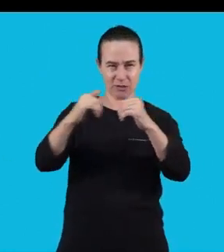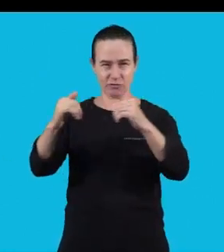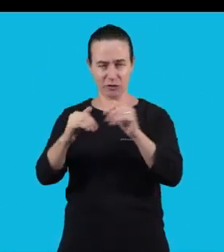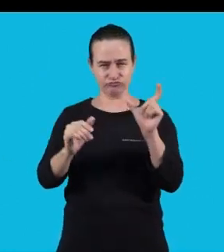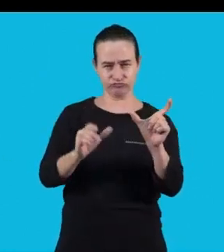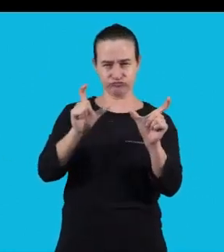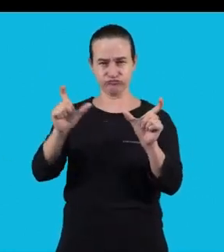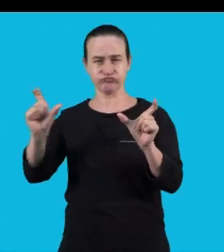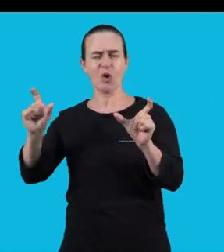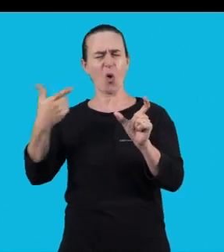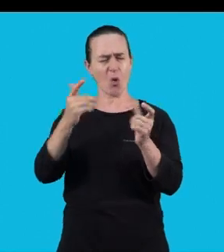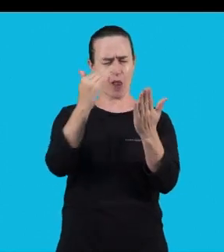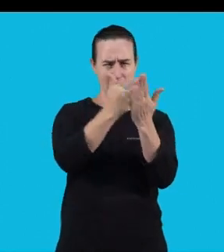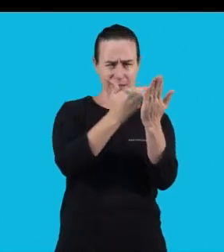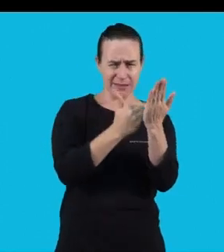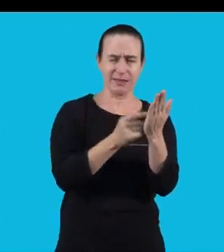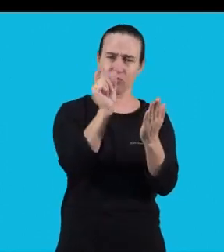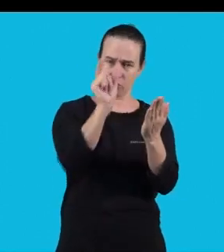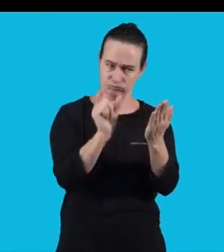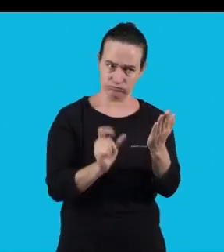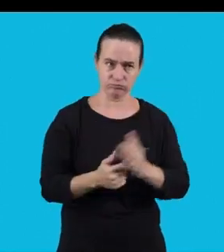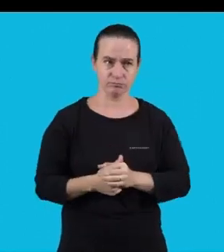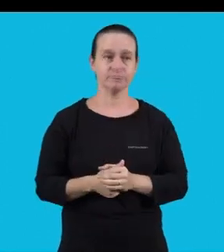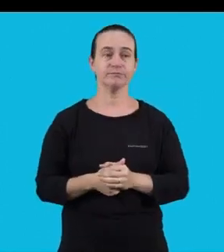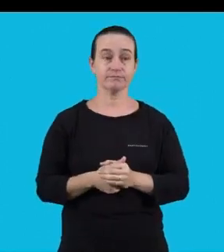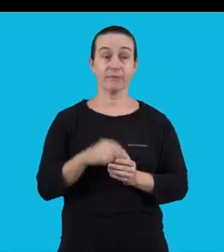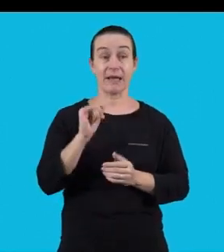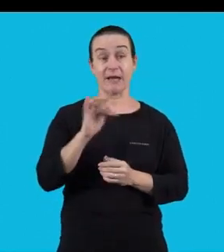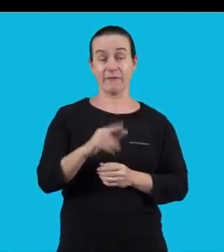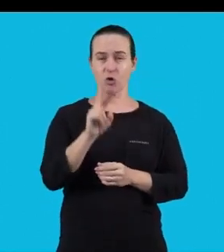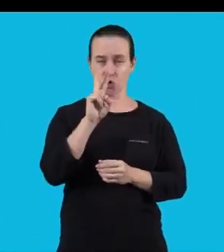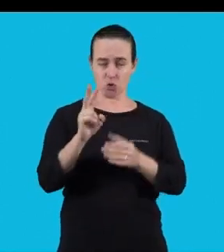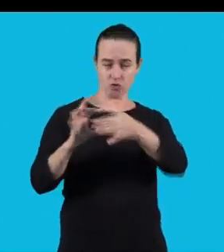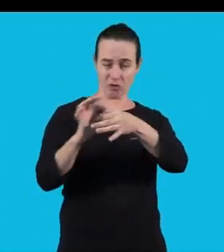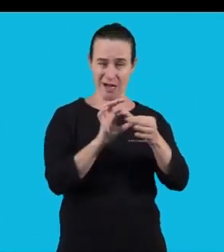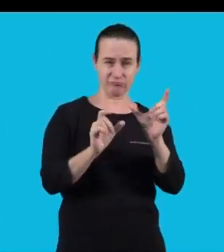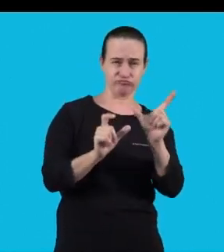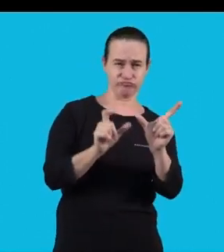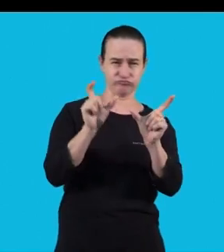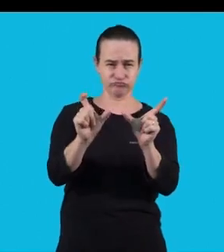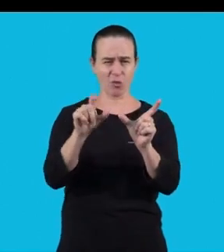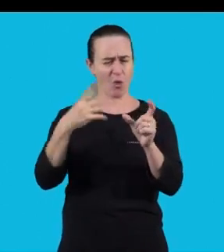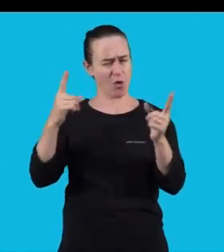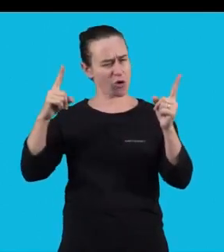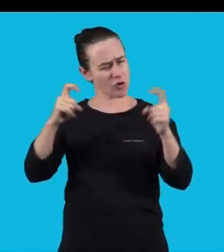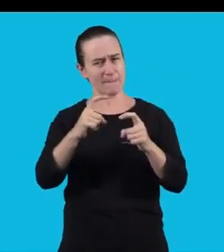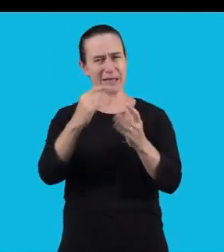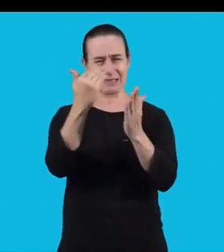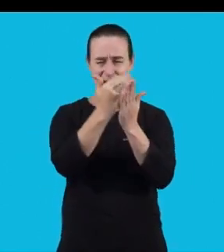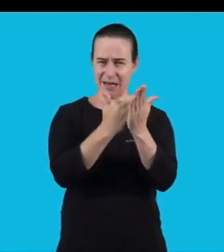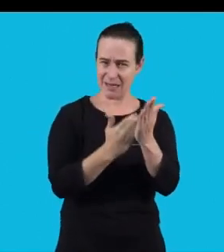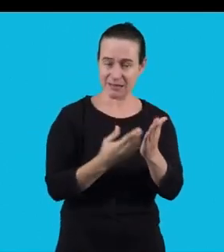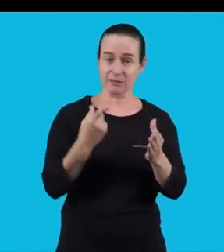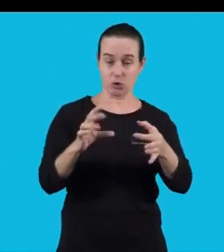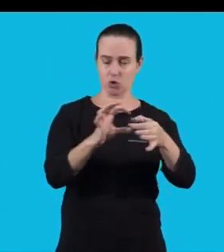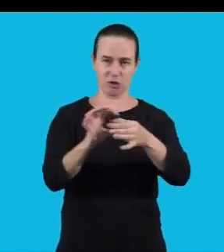or items in a complex list. Look for the semicolon where two related clauses or complex list items are